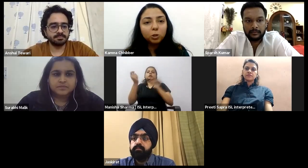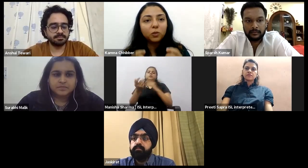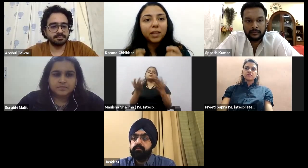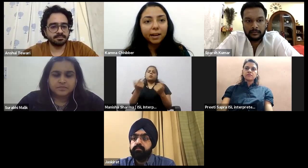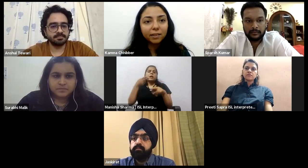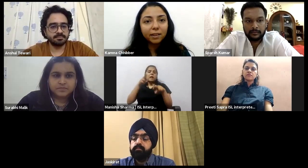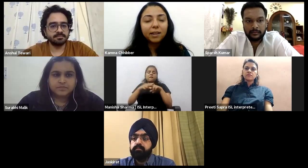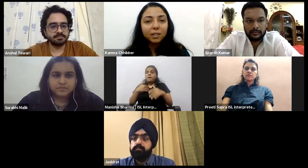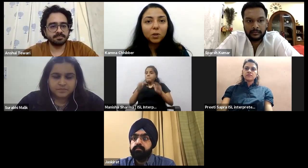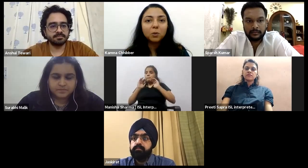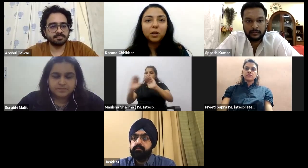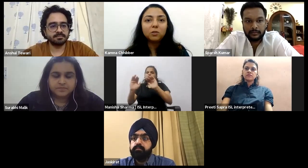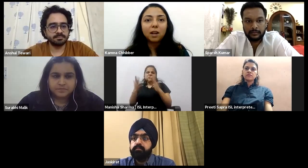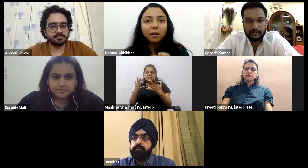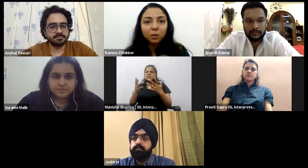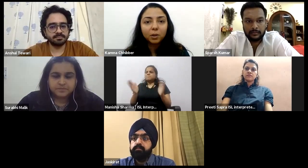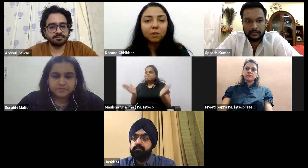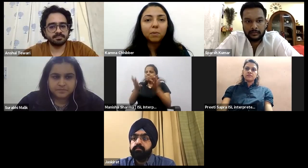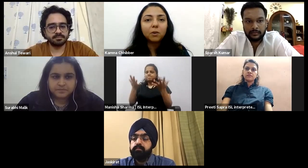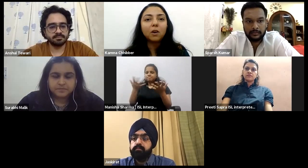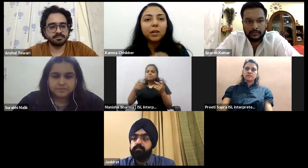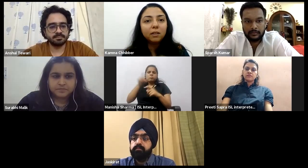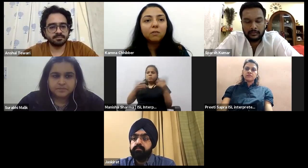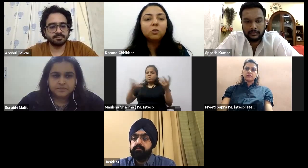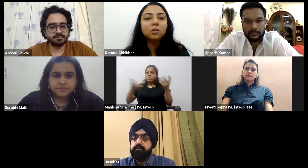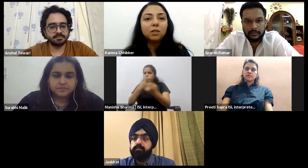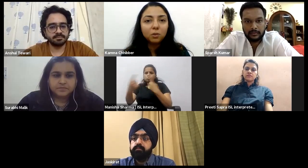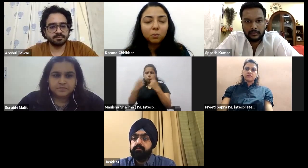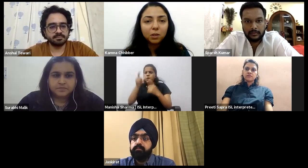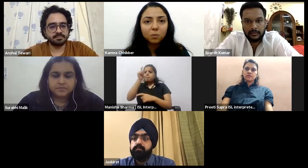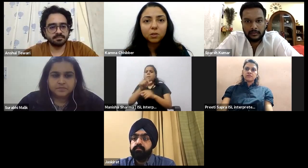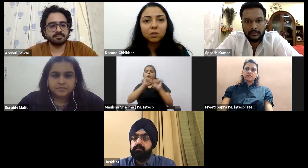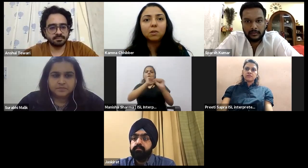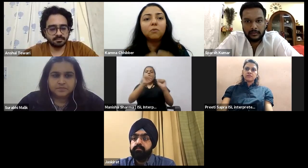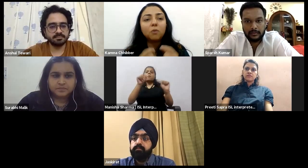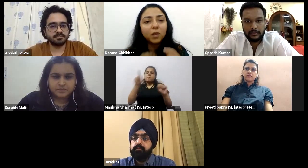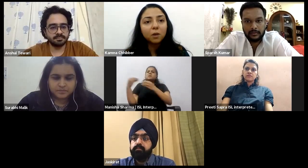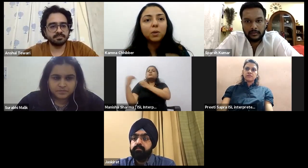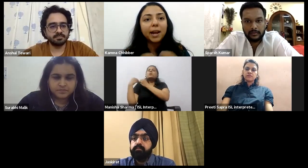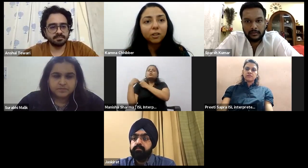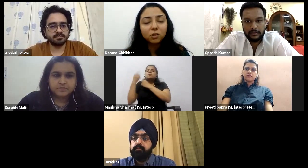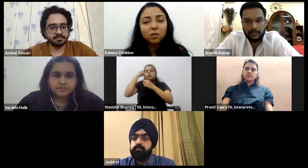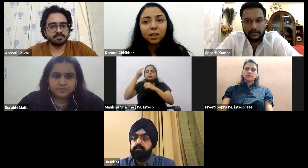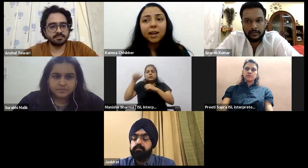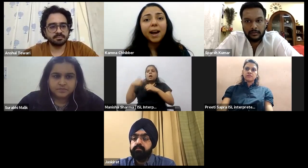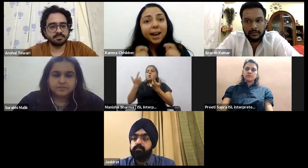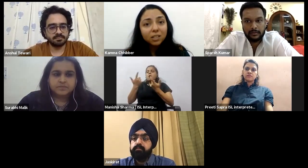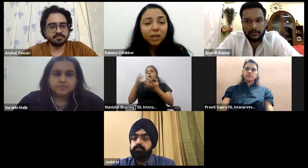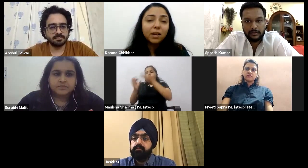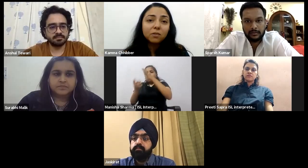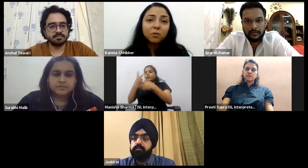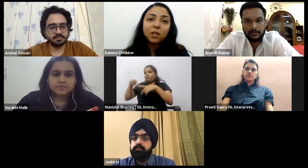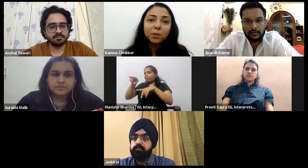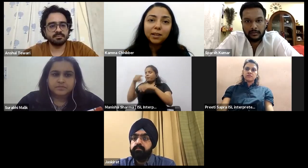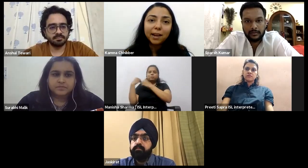to push for that, unless we are going to start talking about how individuals need to be responsible for their own actions as